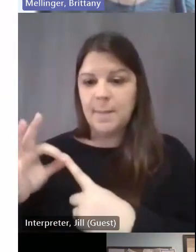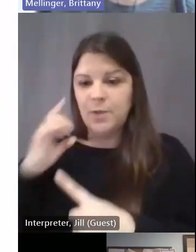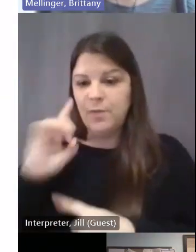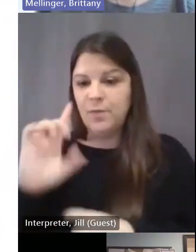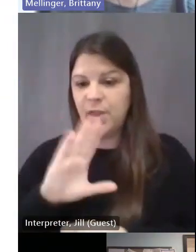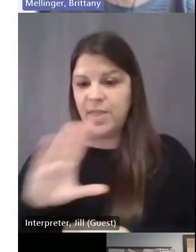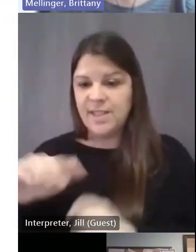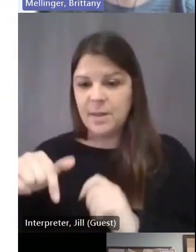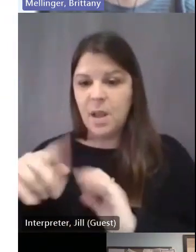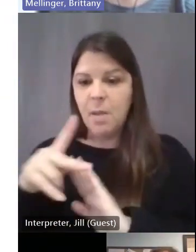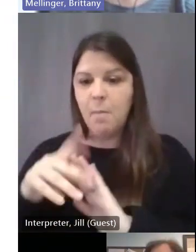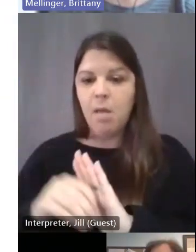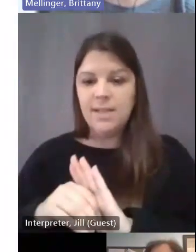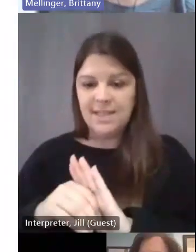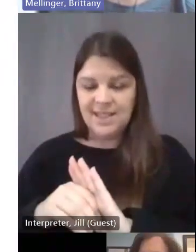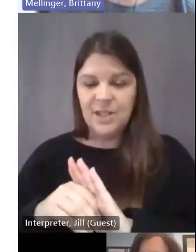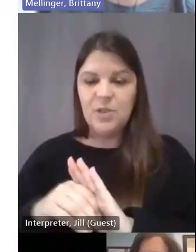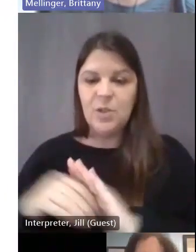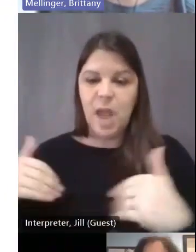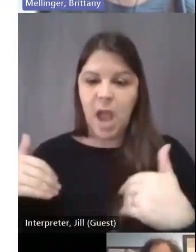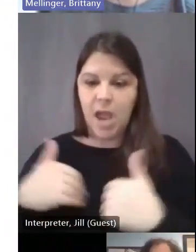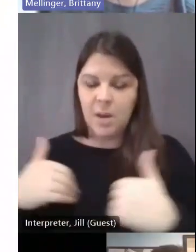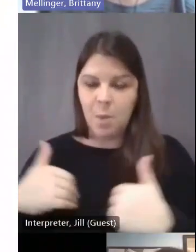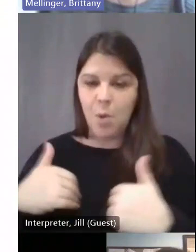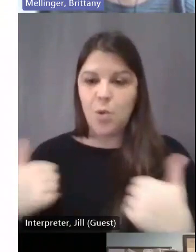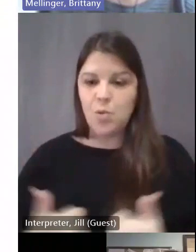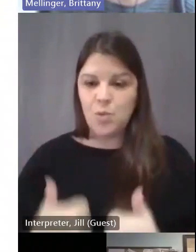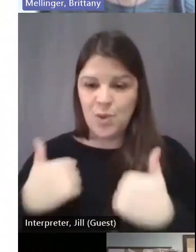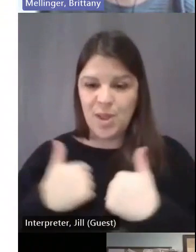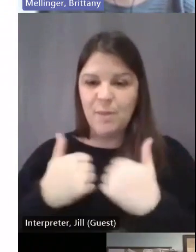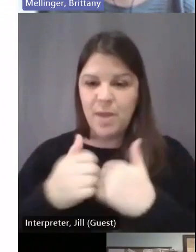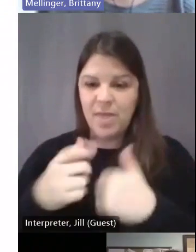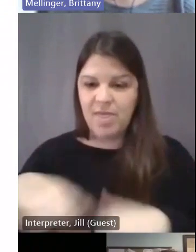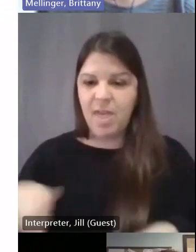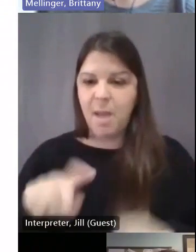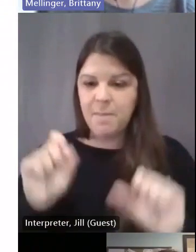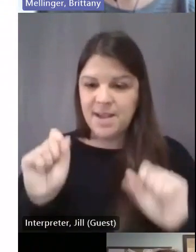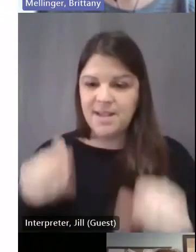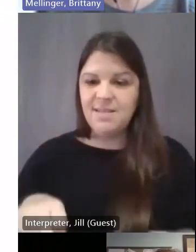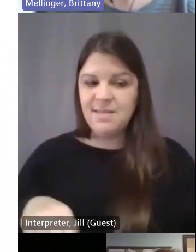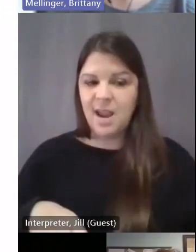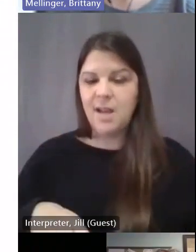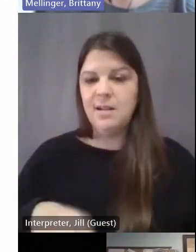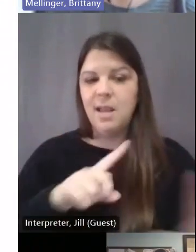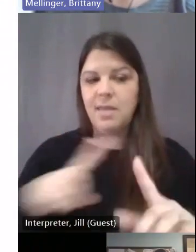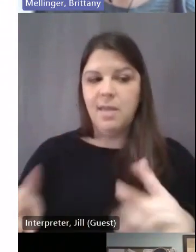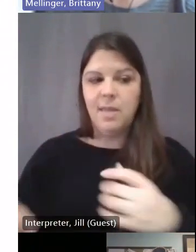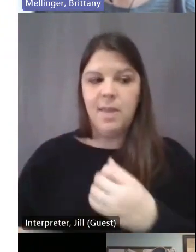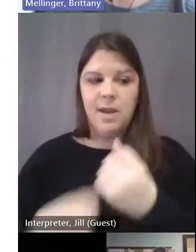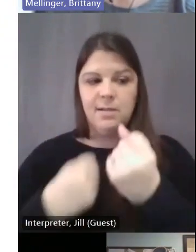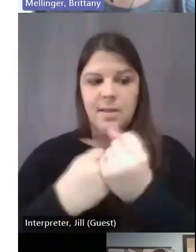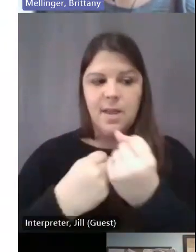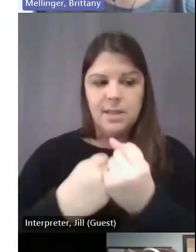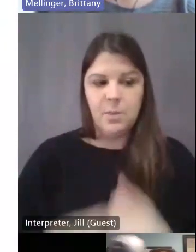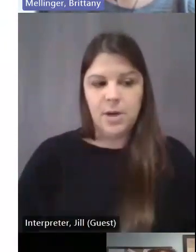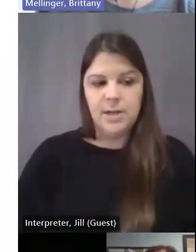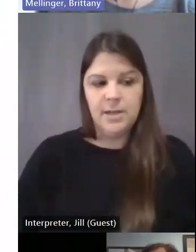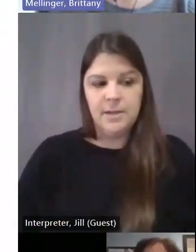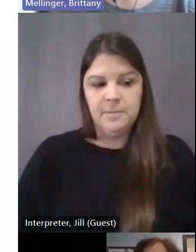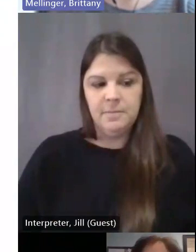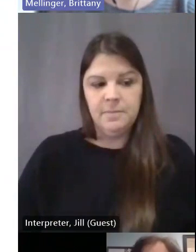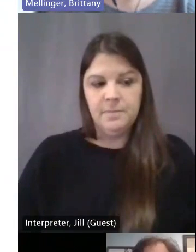policy to be able to have that animal live with them, so that way they can support them. And